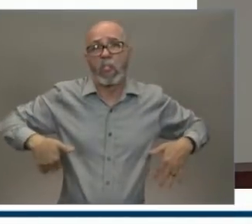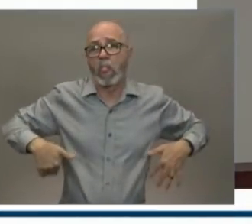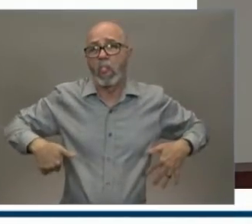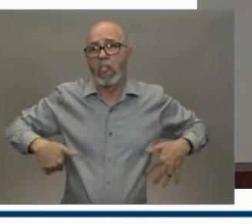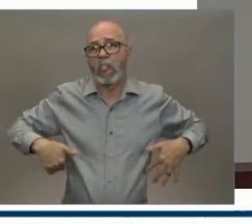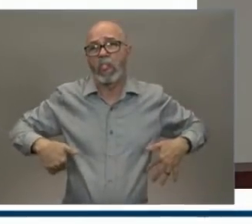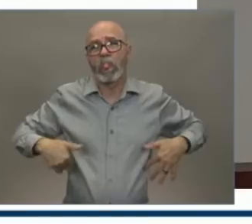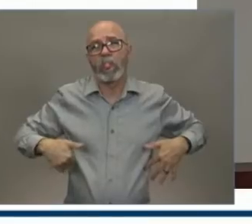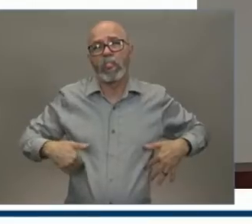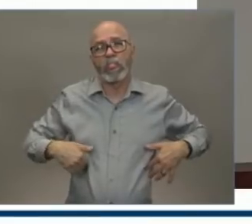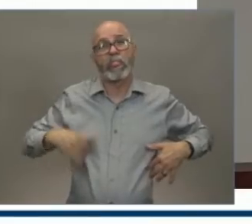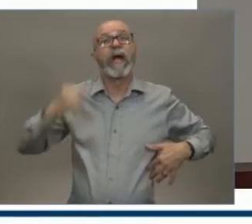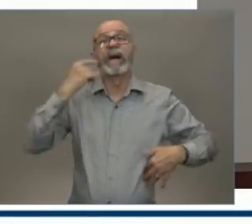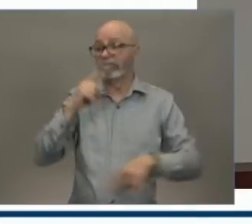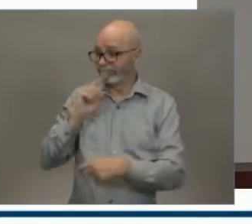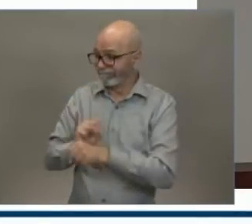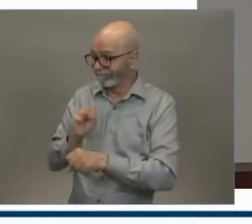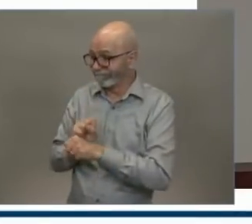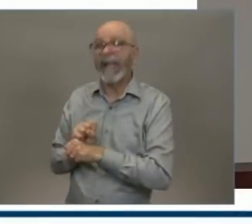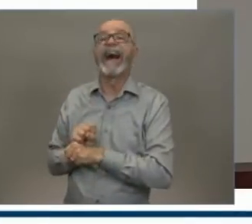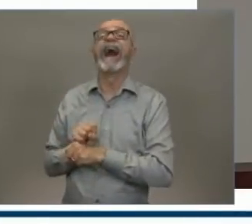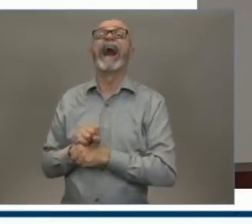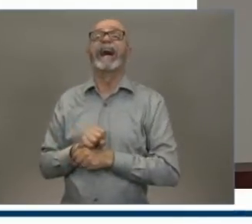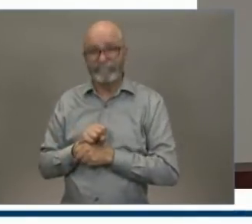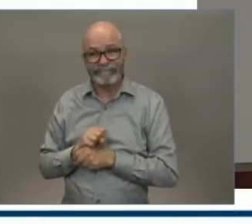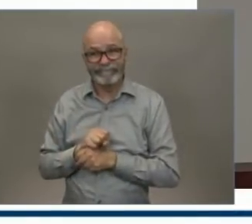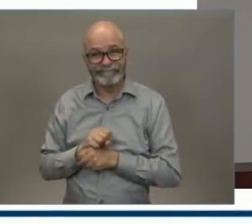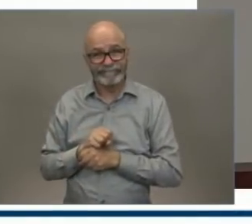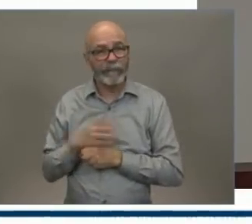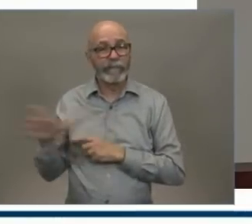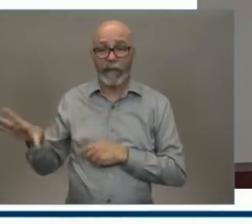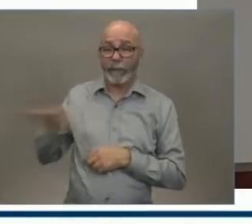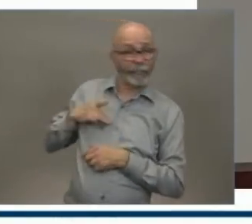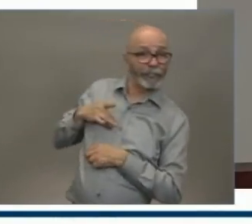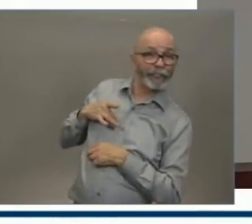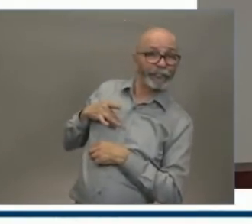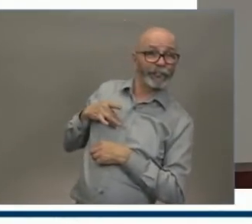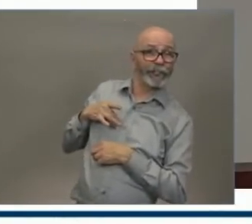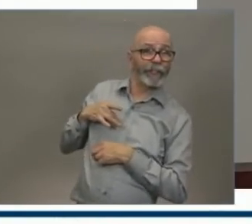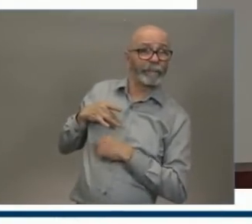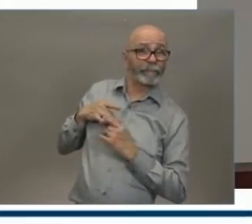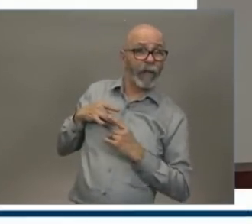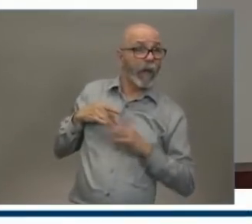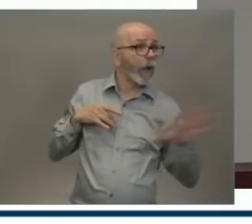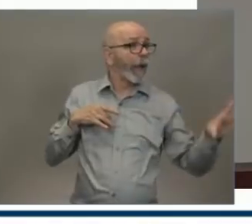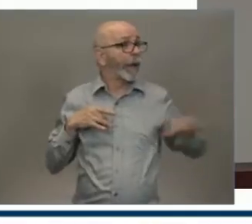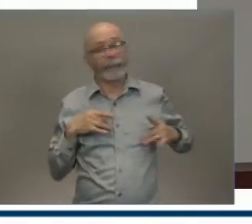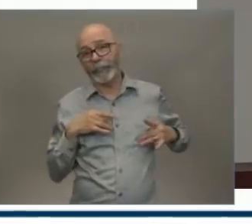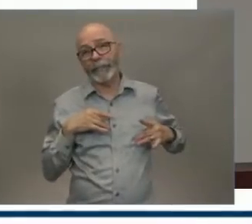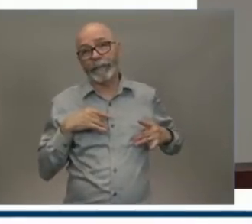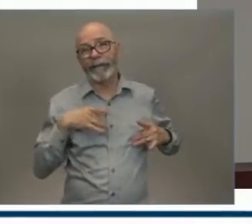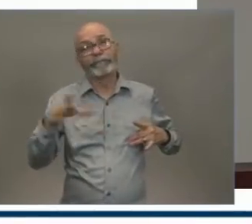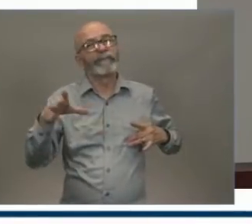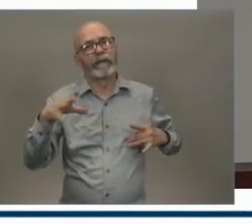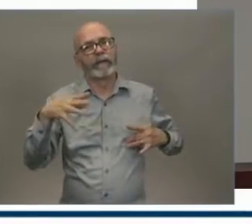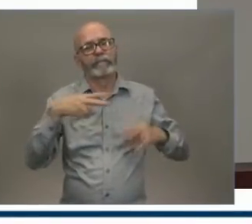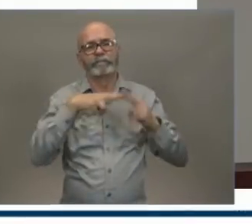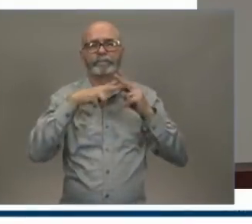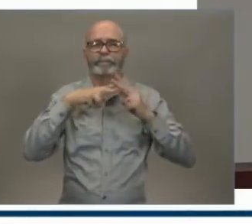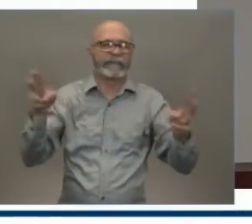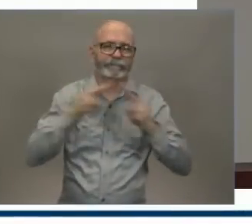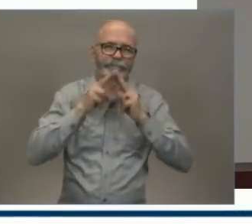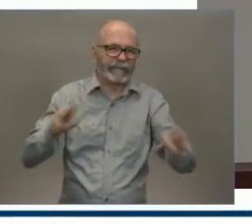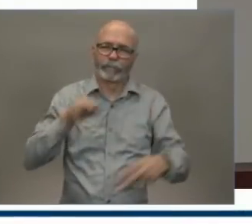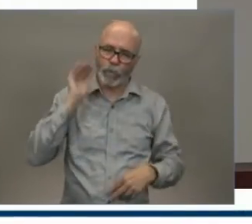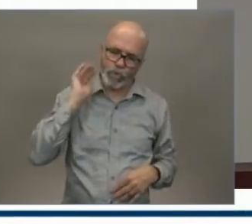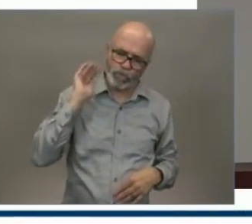case, the risk of there being transmission within any of those classrooms is low from the beginning. So it's this multi-layered approach,